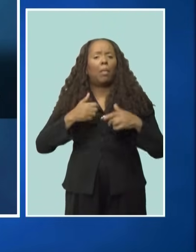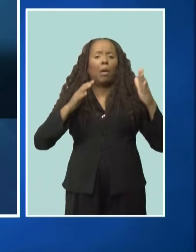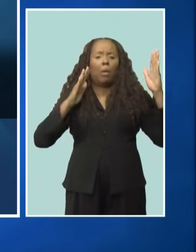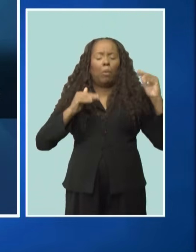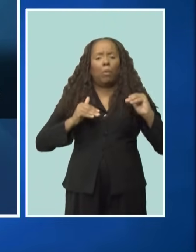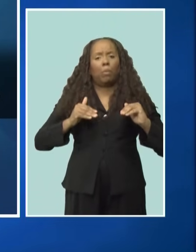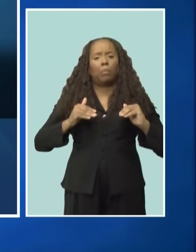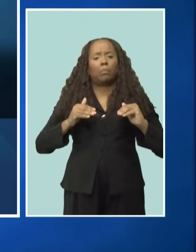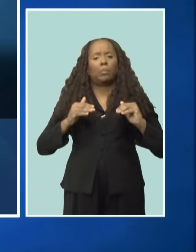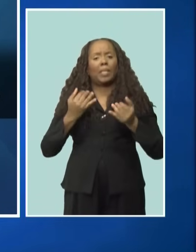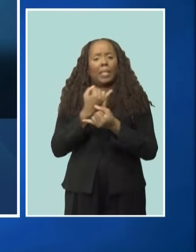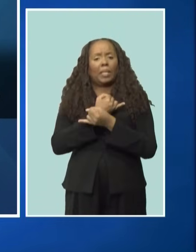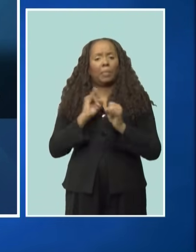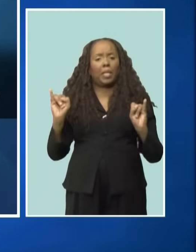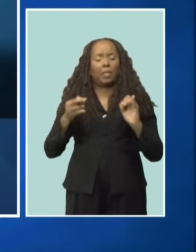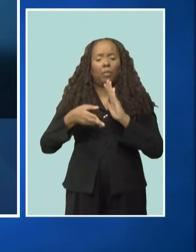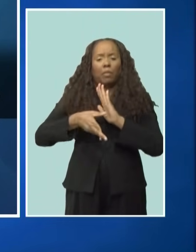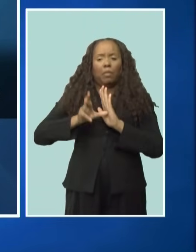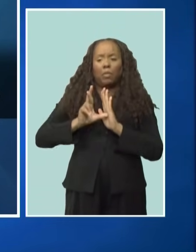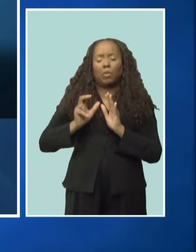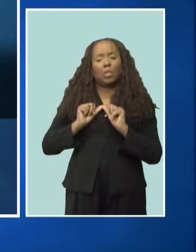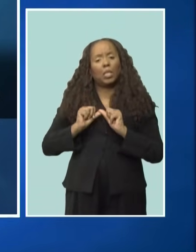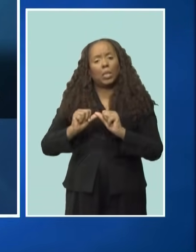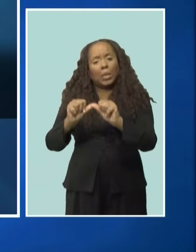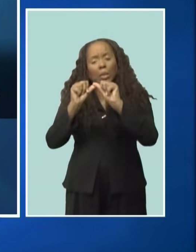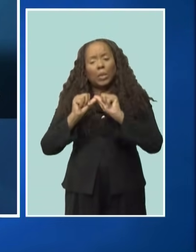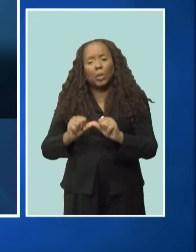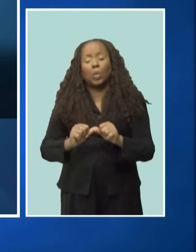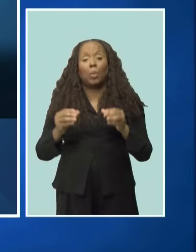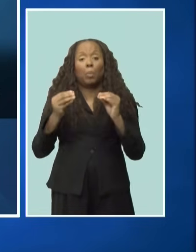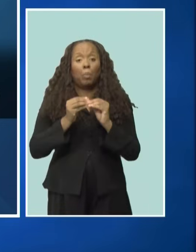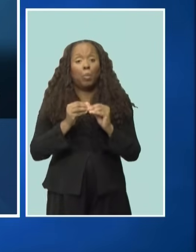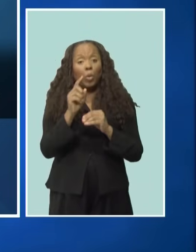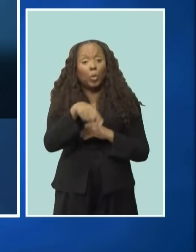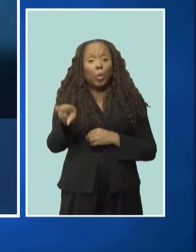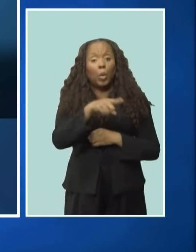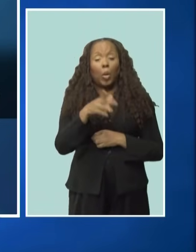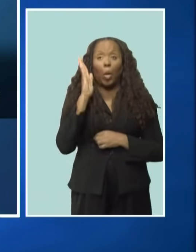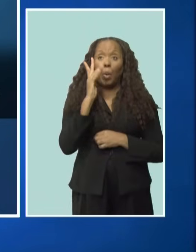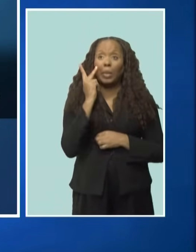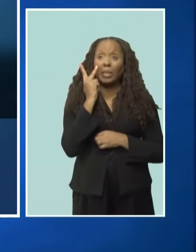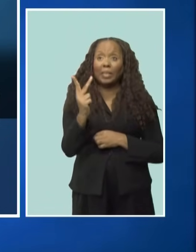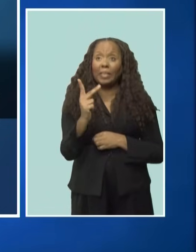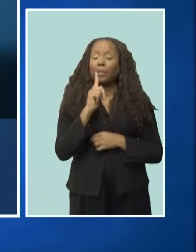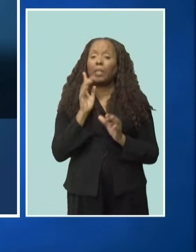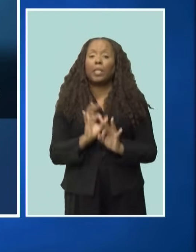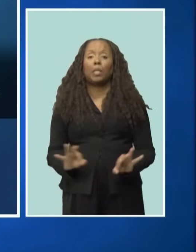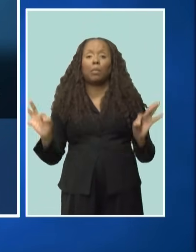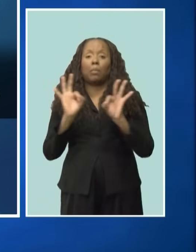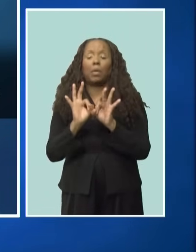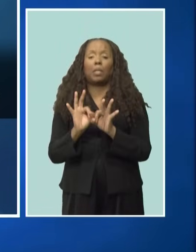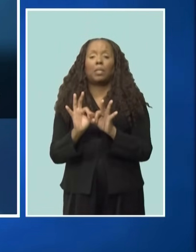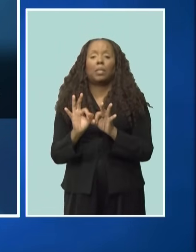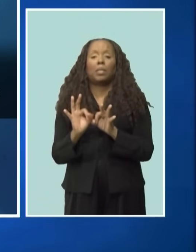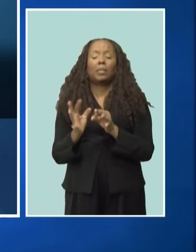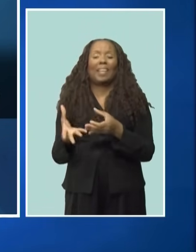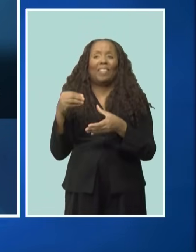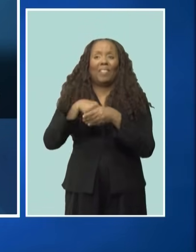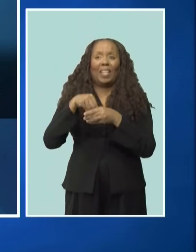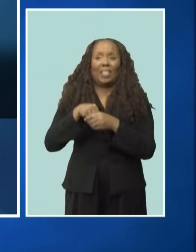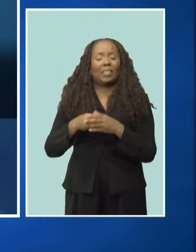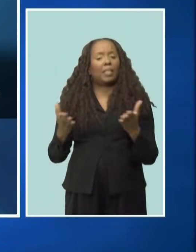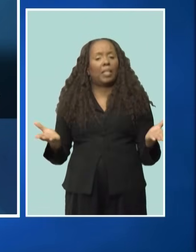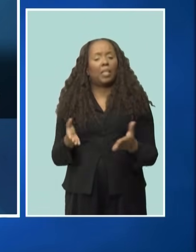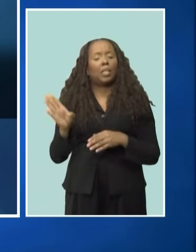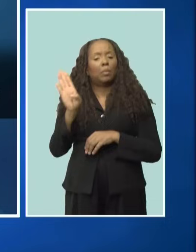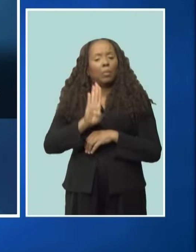of Barbados' economy, that more and more Barbadians will see the benefits of being able to invest in the future of the country, be